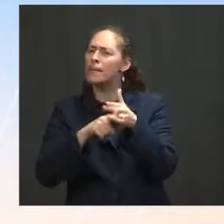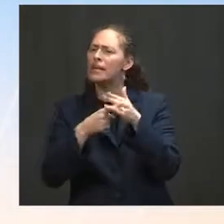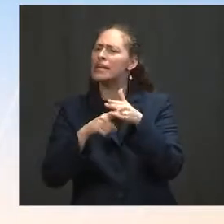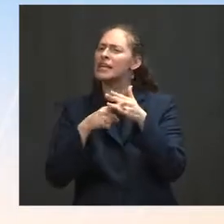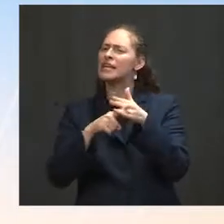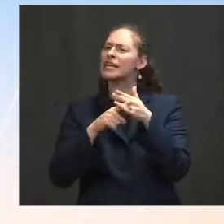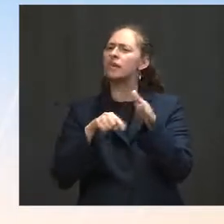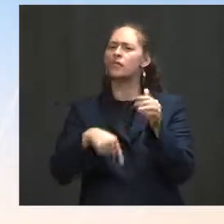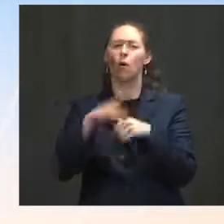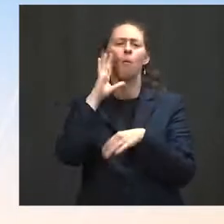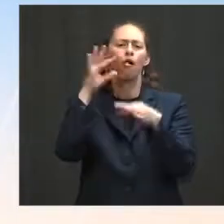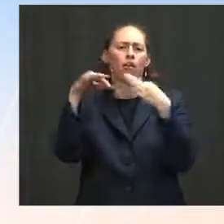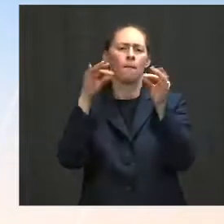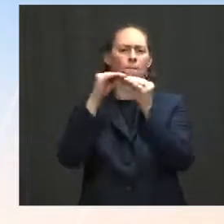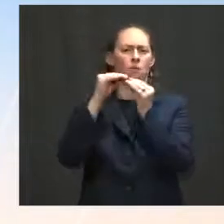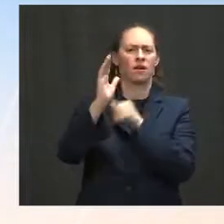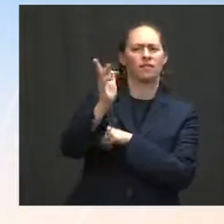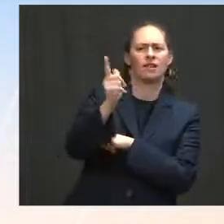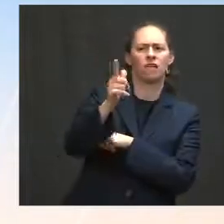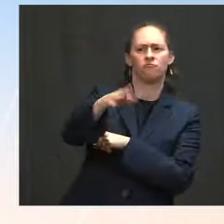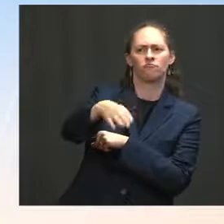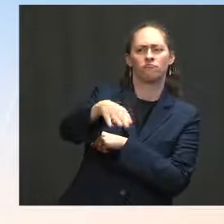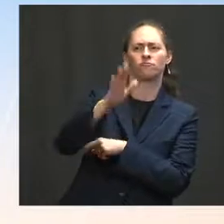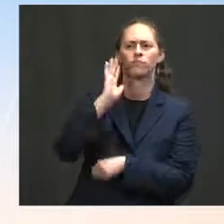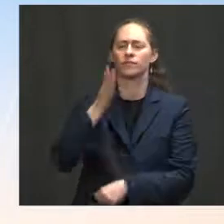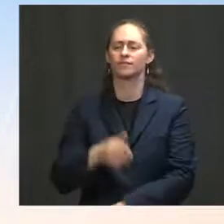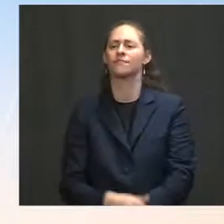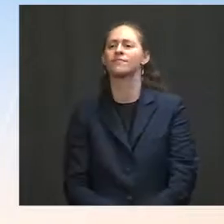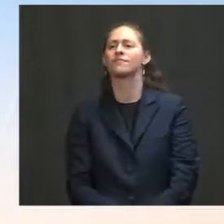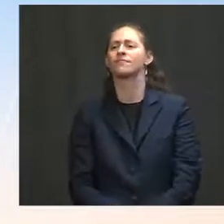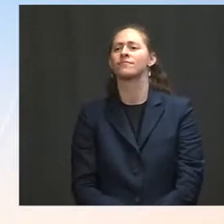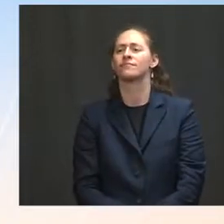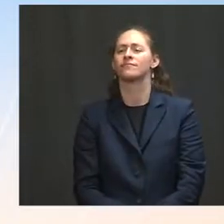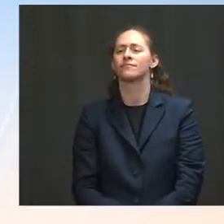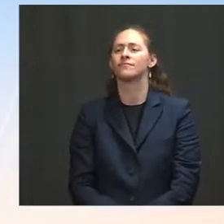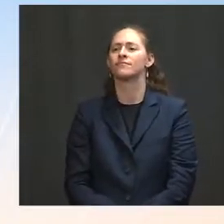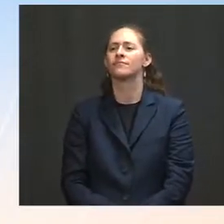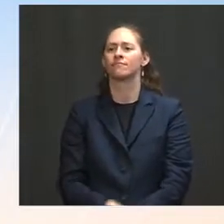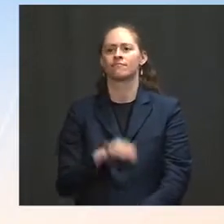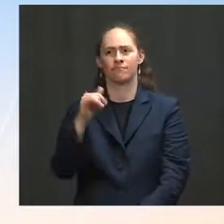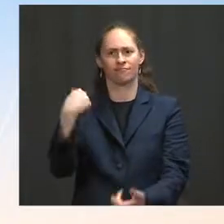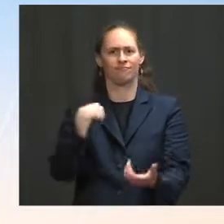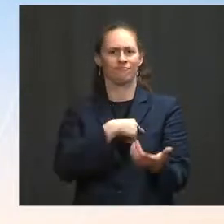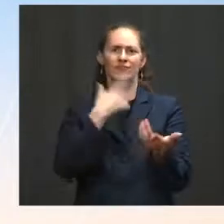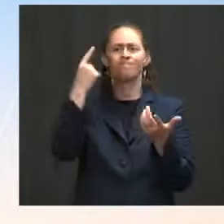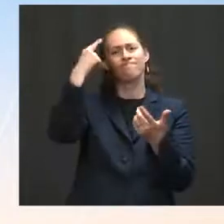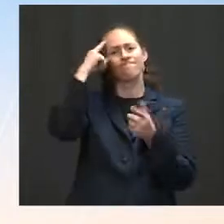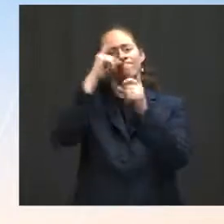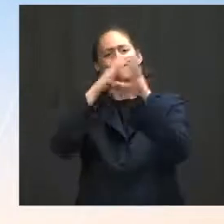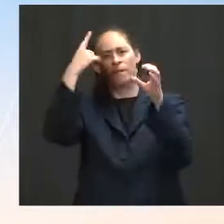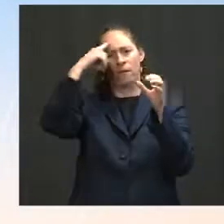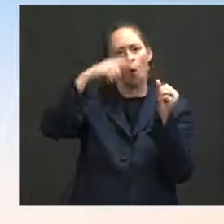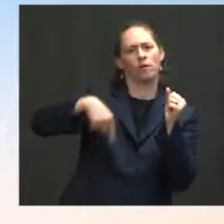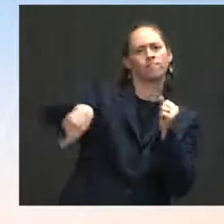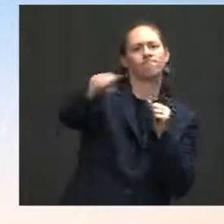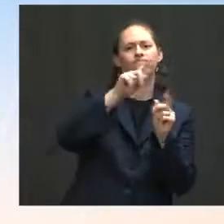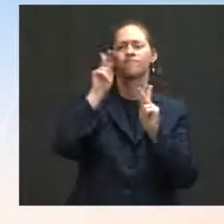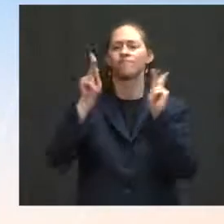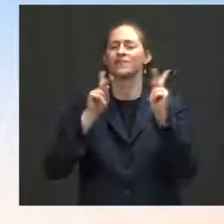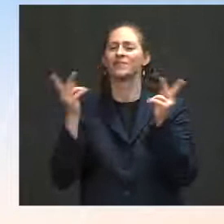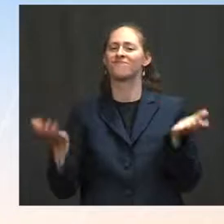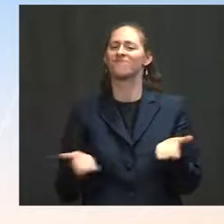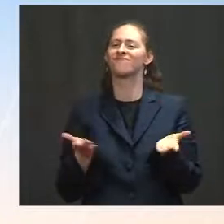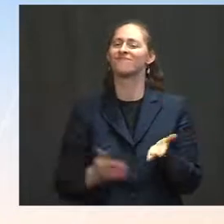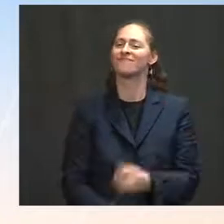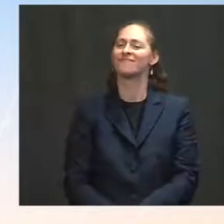and the concrete benefits we are delivering to the American people. I also wanted to provide a quick update for